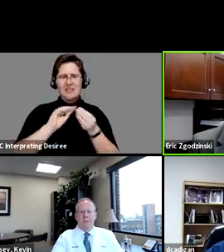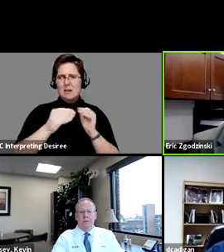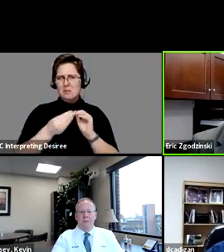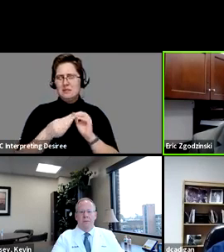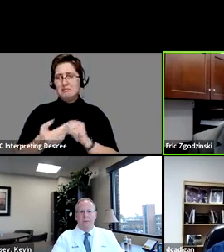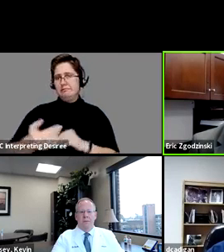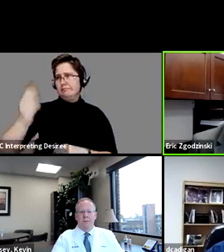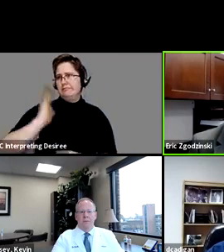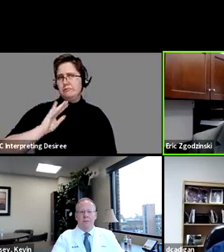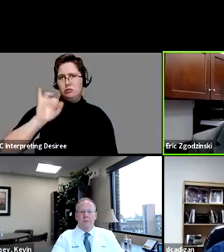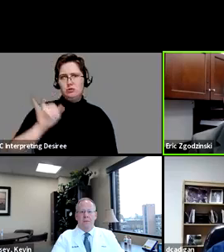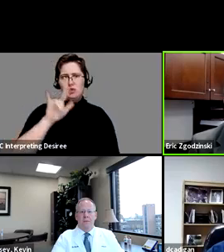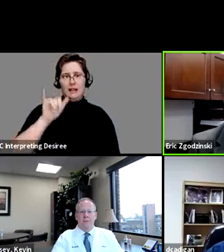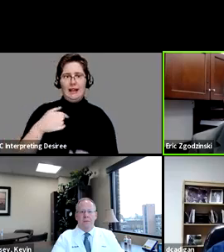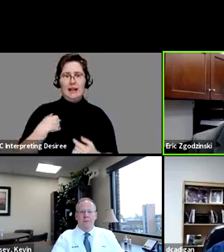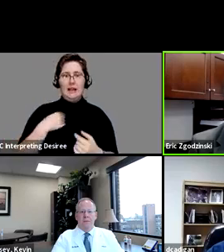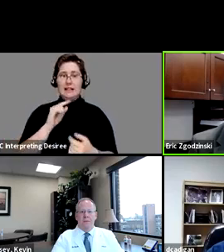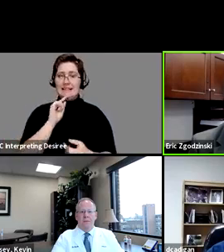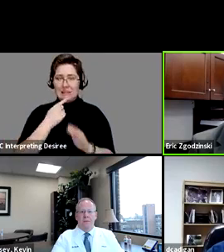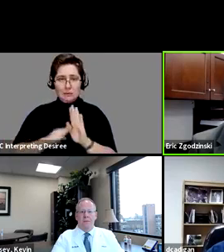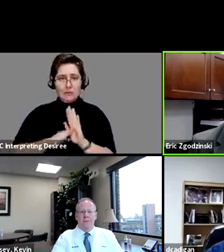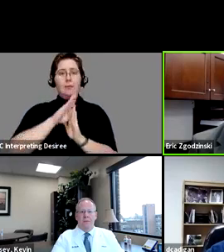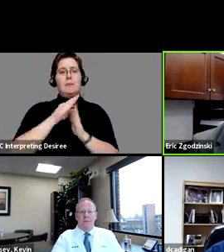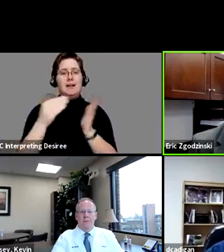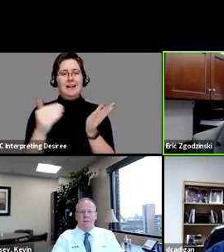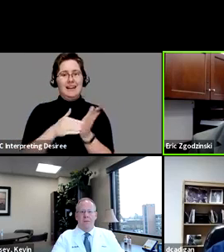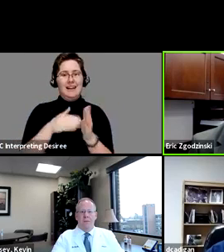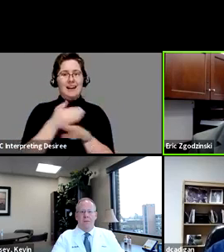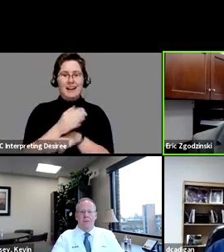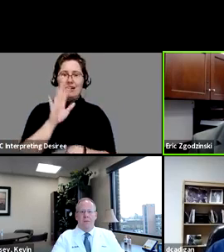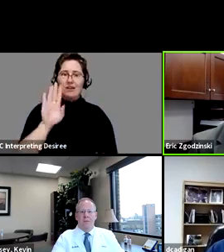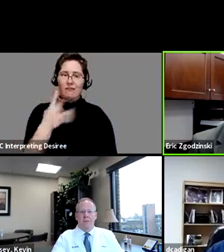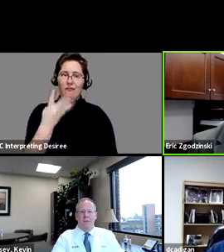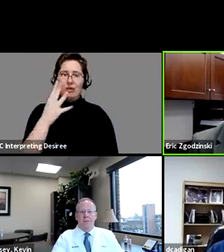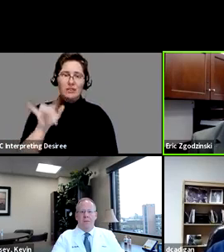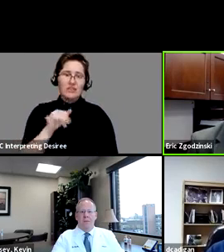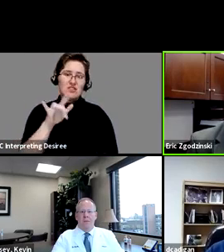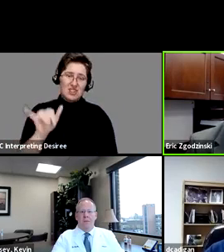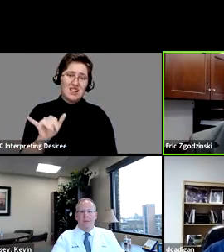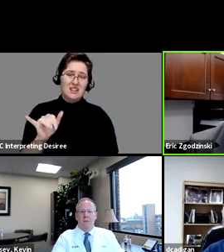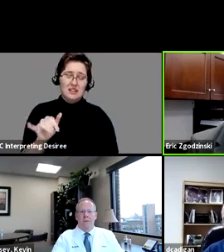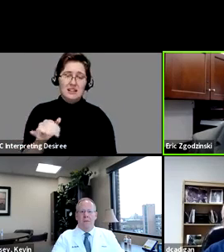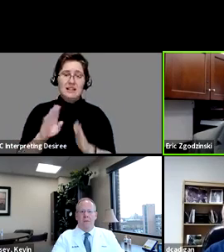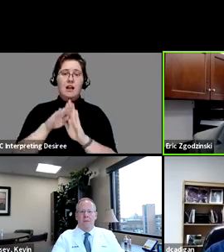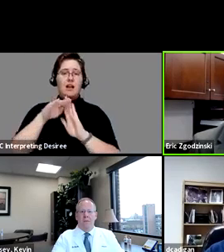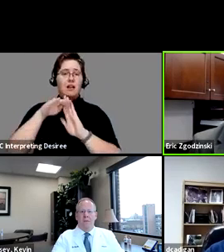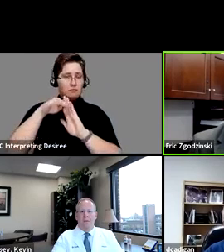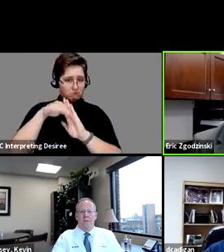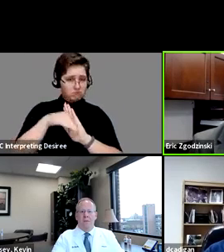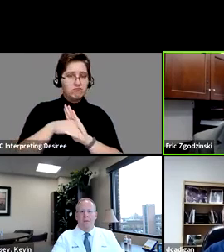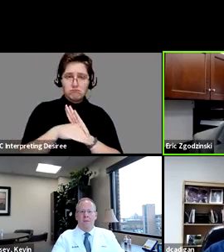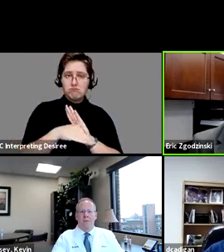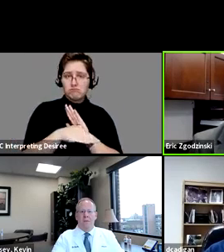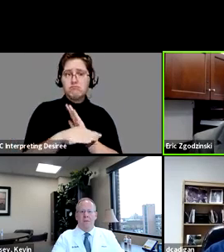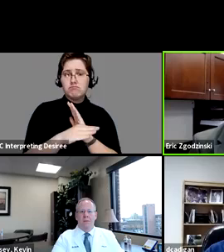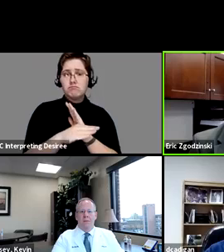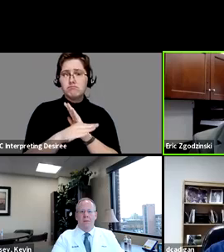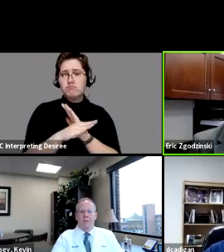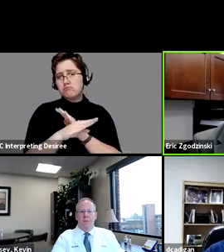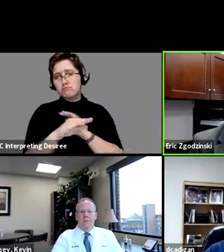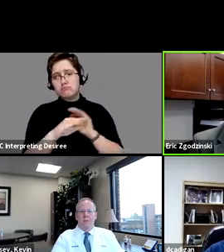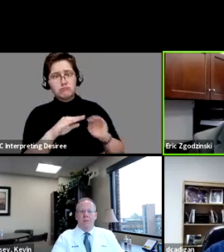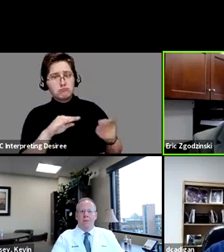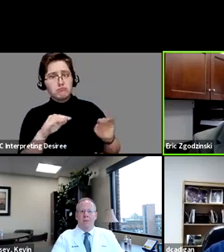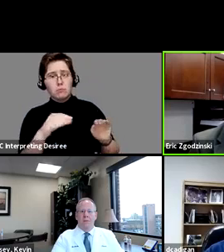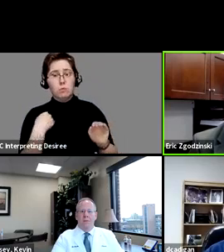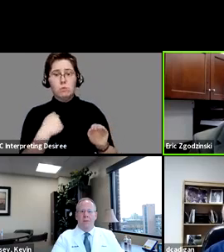back in July, we had a significant increase after the 4th of July holiday. We came down. We came down to a point where